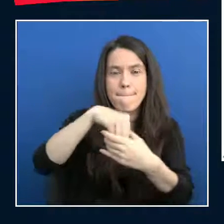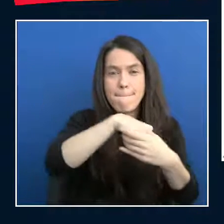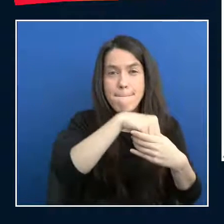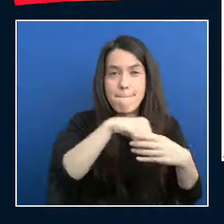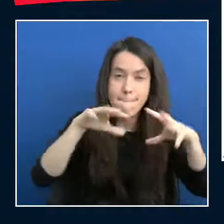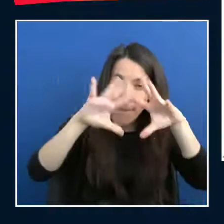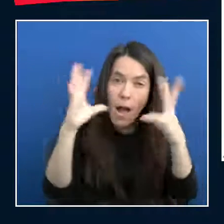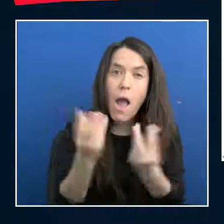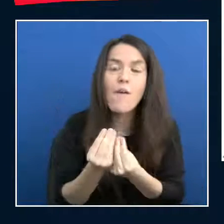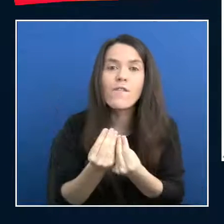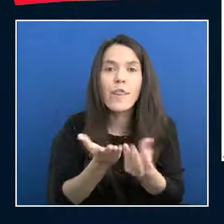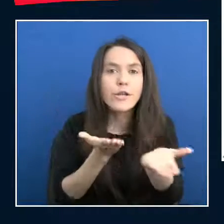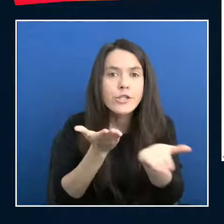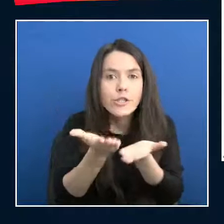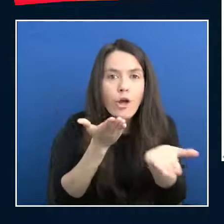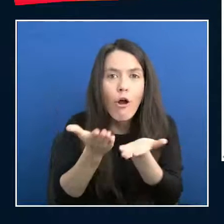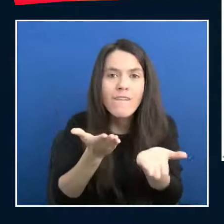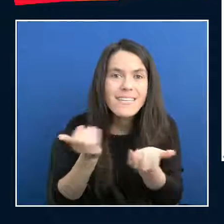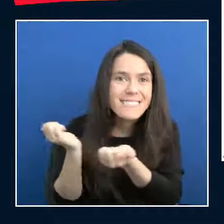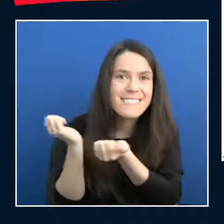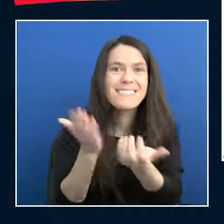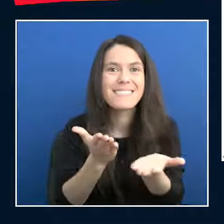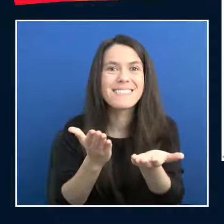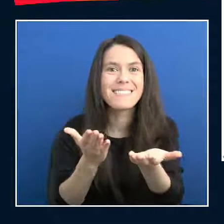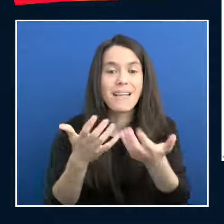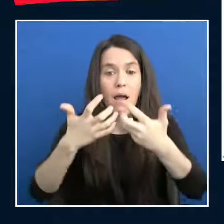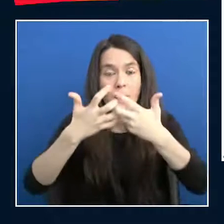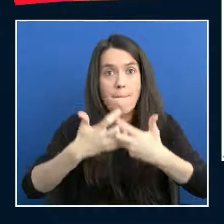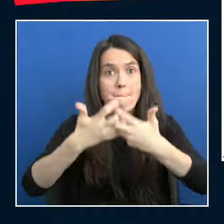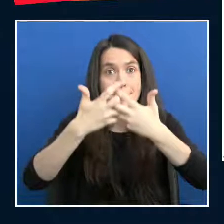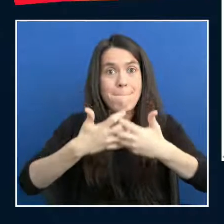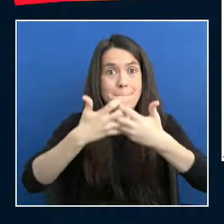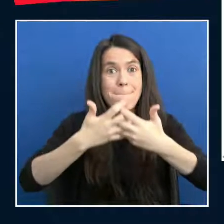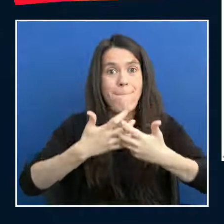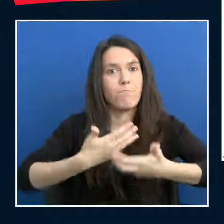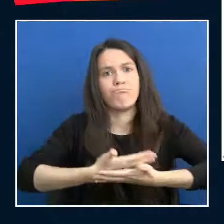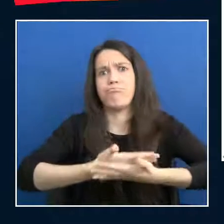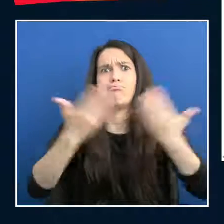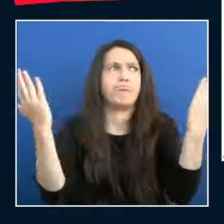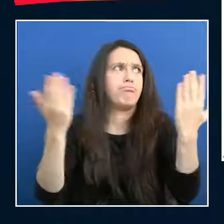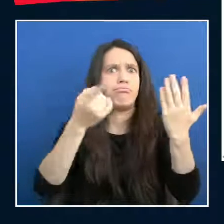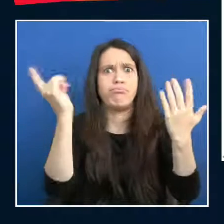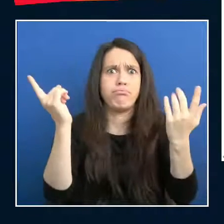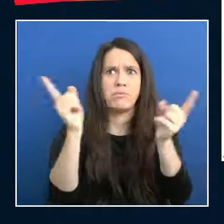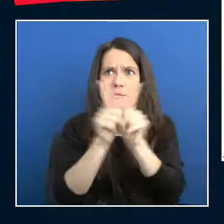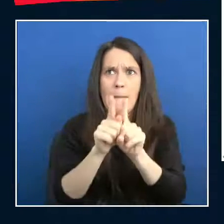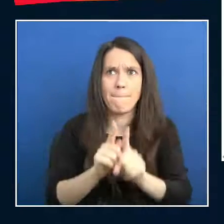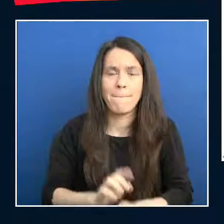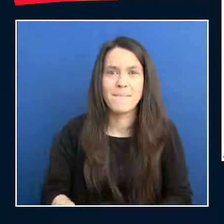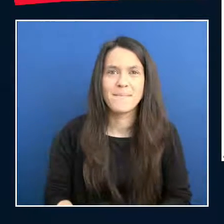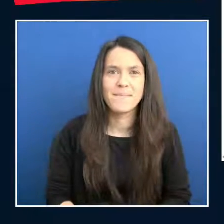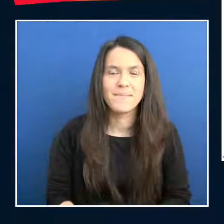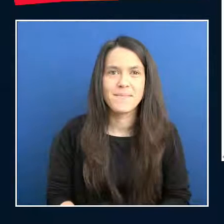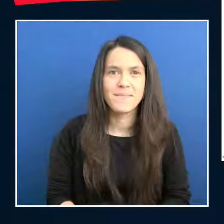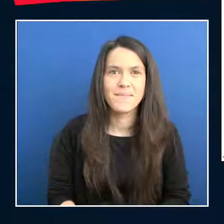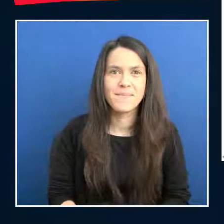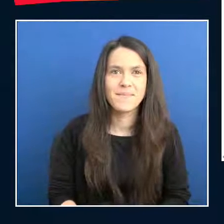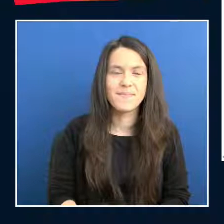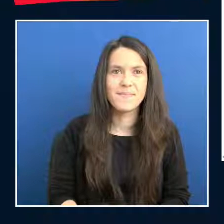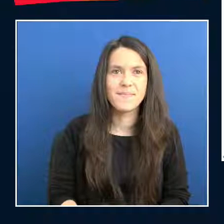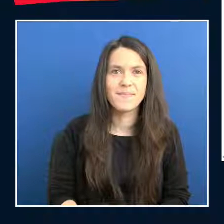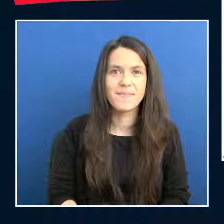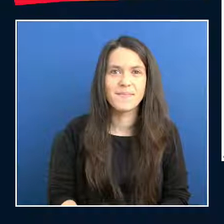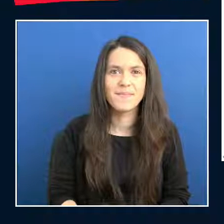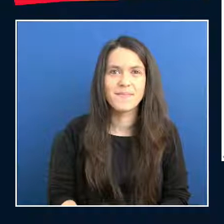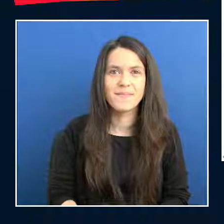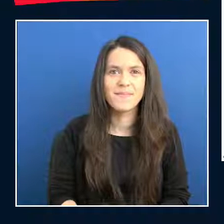service provider or my local machine, and it will run everywhere exactly the same. The cool thing here about Windows servers